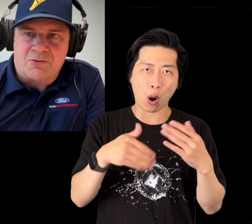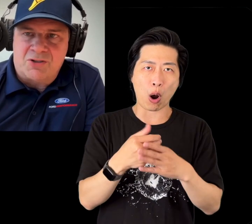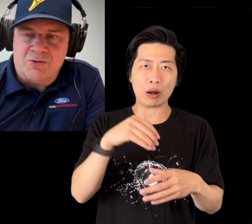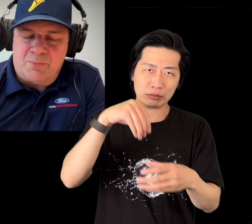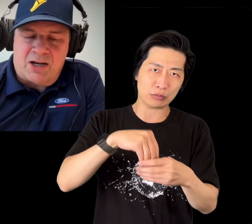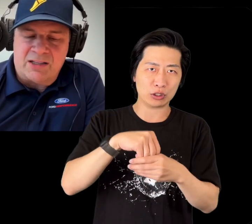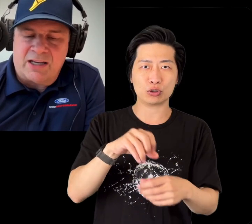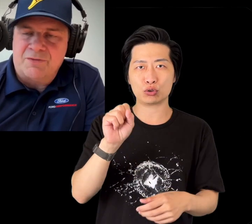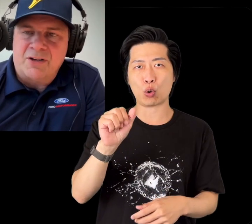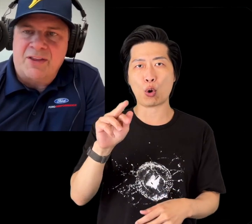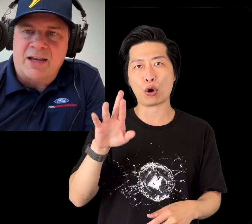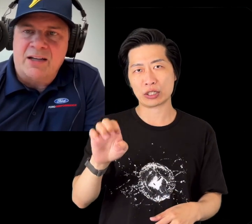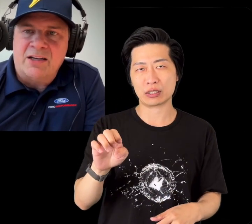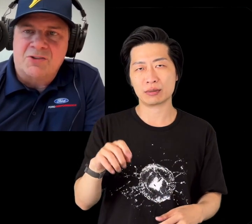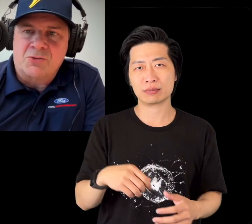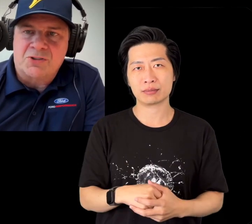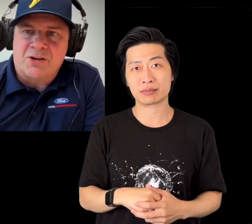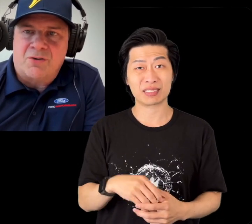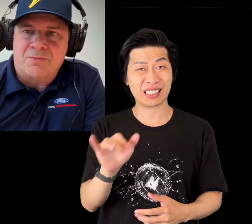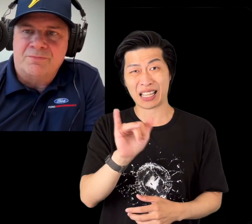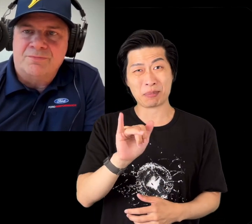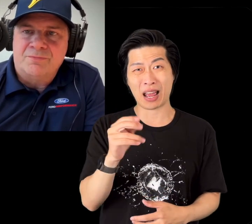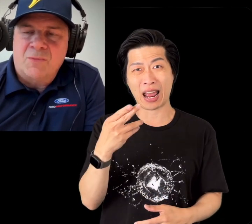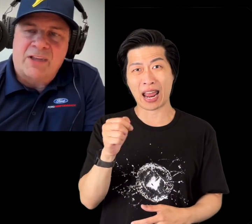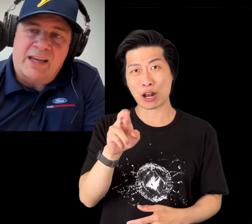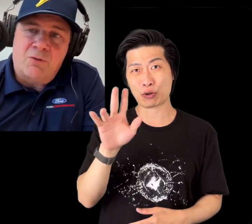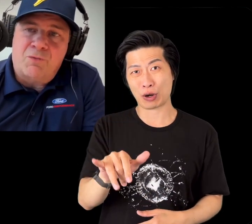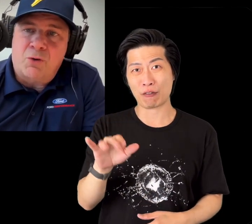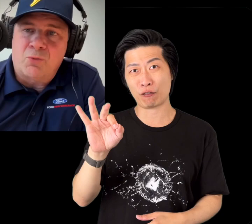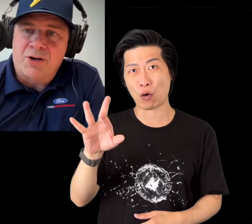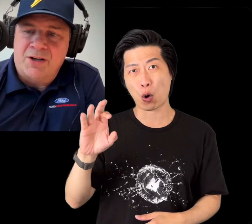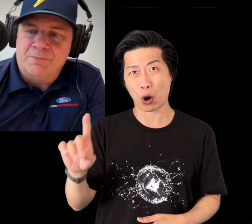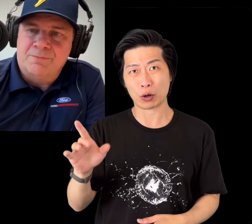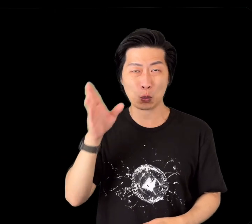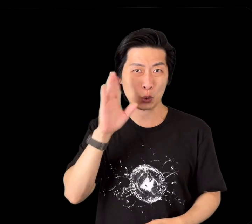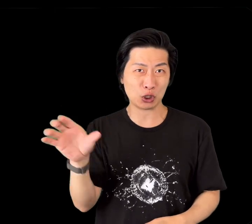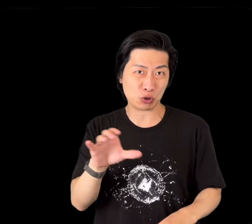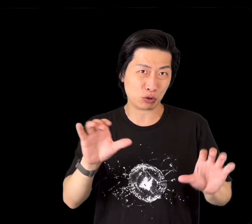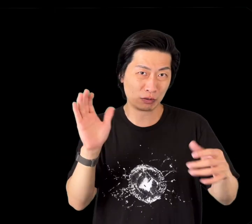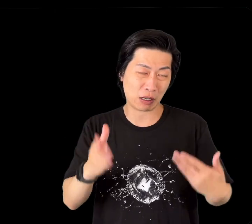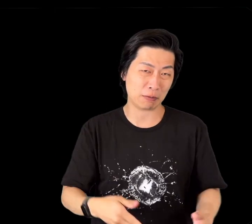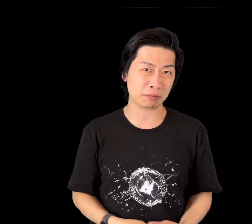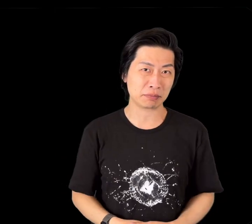just decided to go student body left on that and insource it all. Yeah. Like Henry Ford would have done.